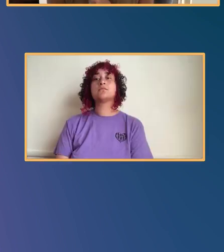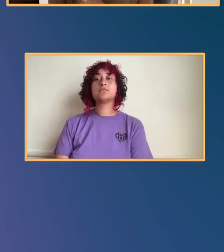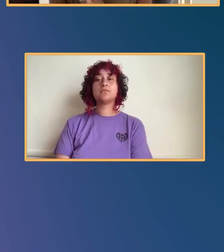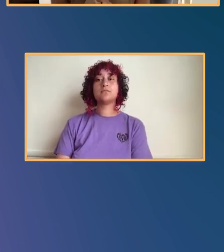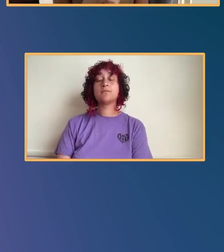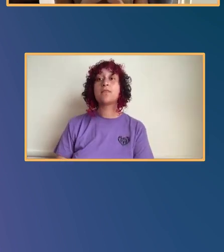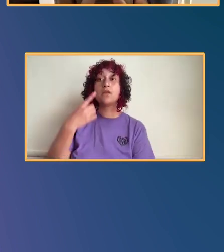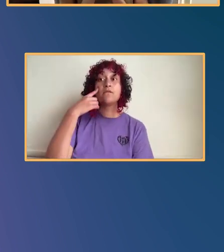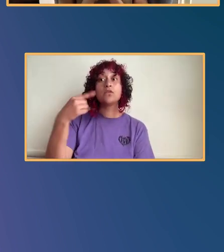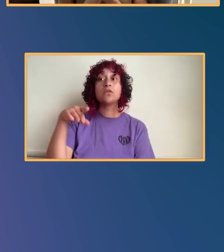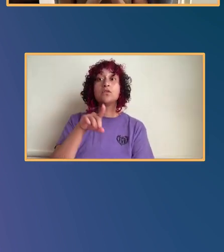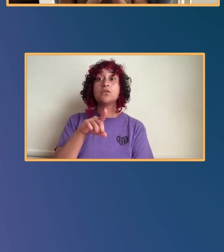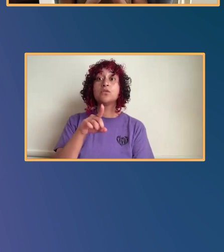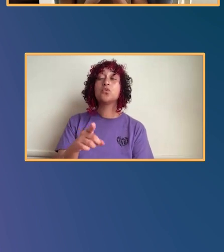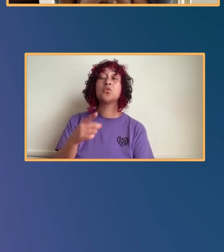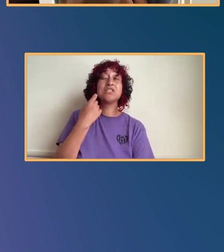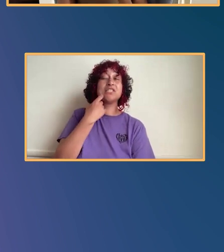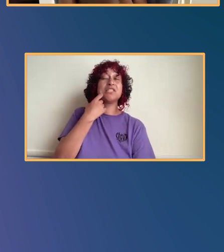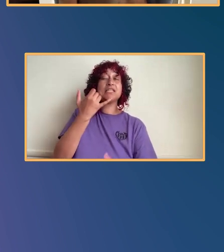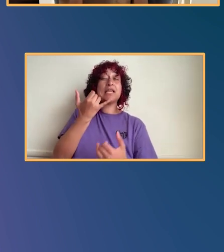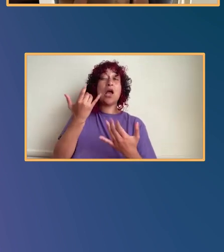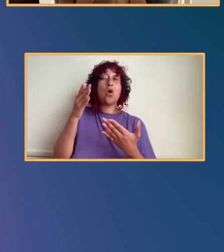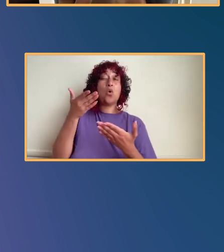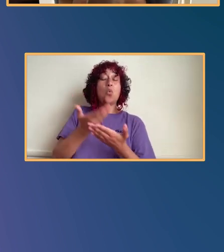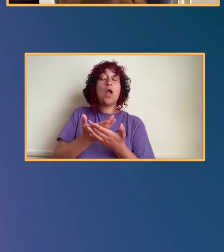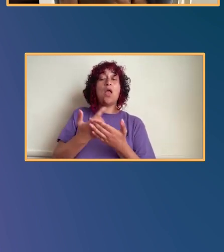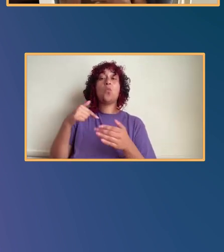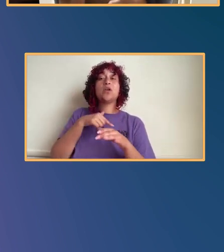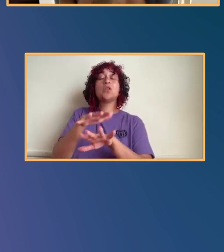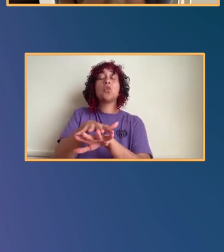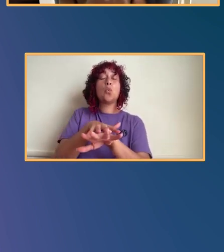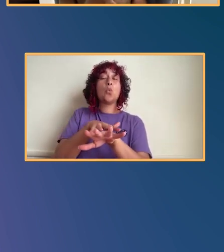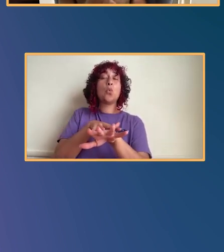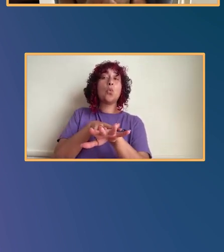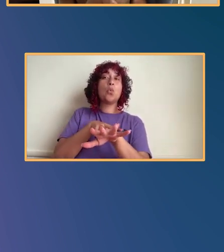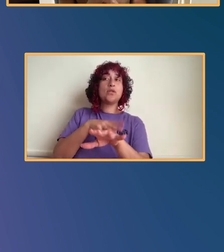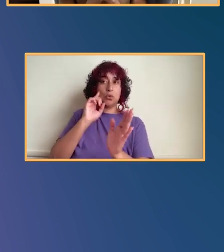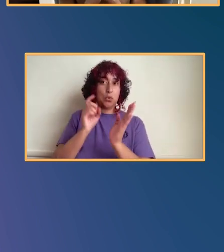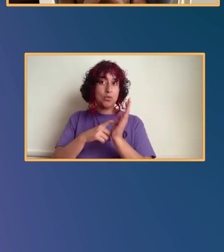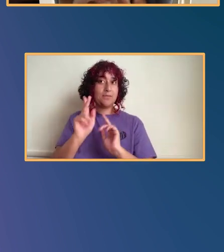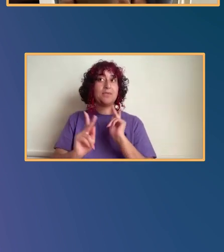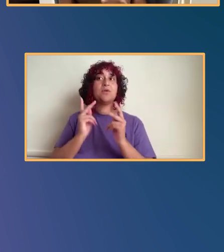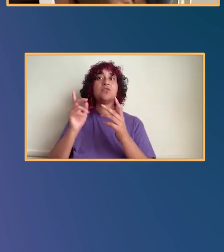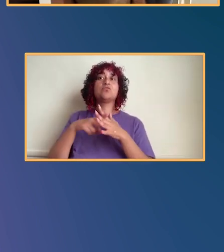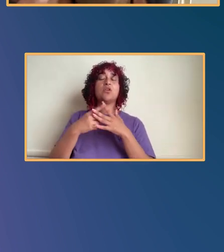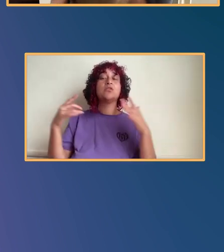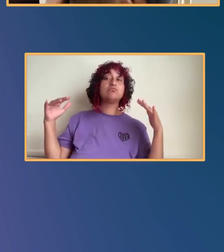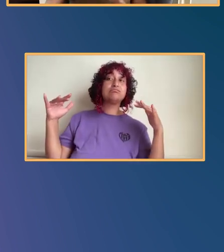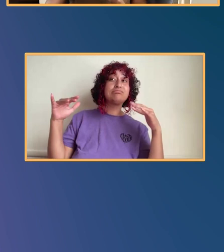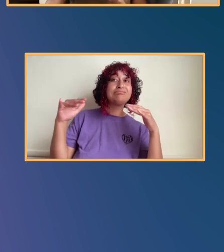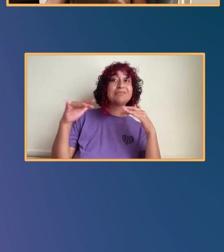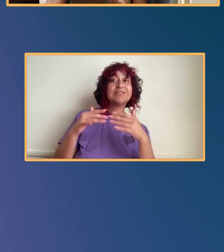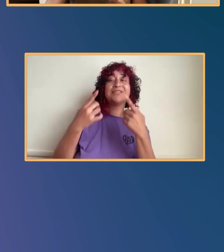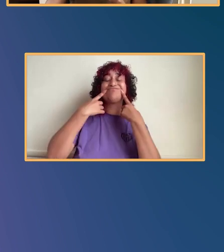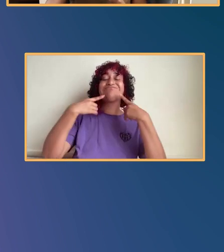For those that are just joining us, we are slowly finding that people are trickling in as they